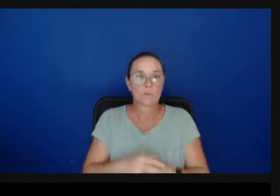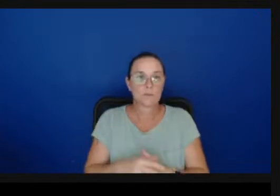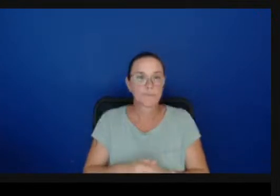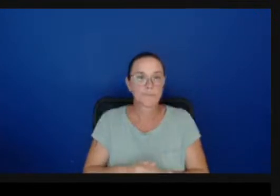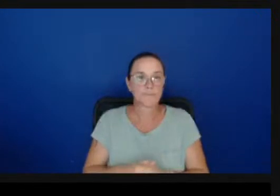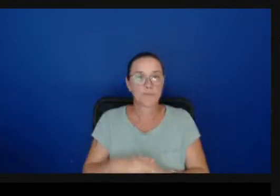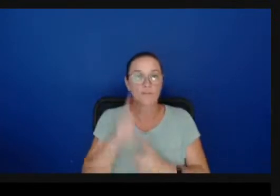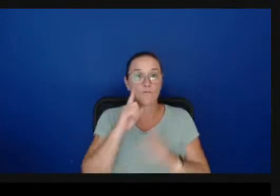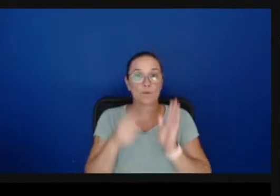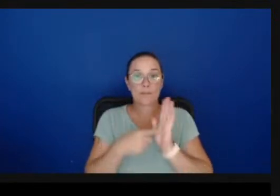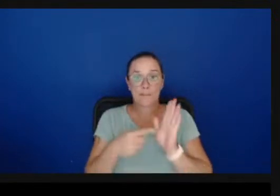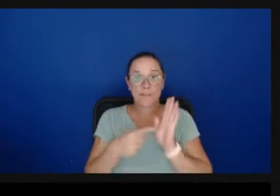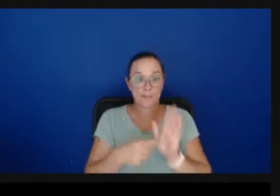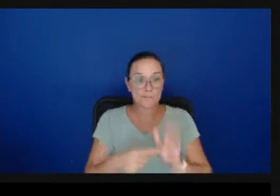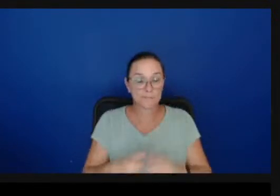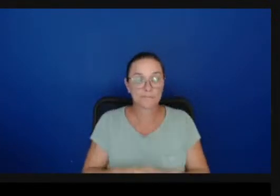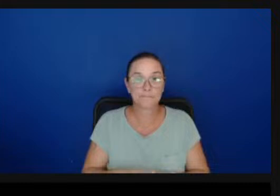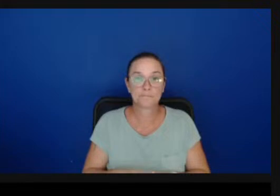for example,